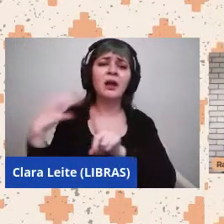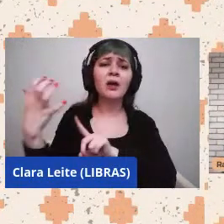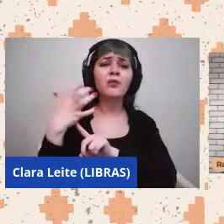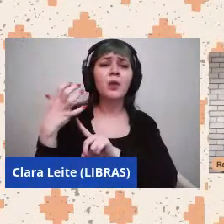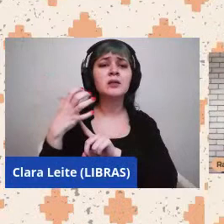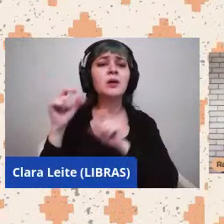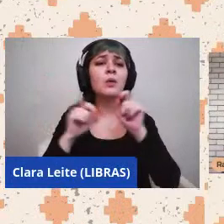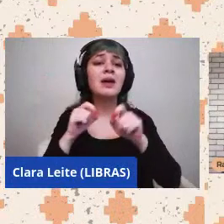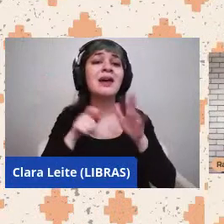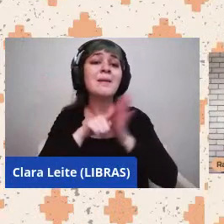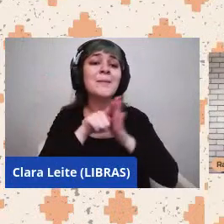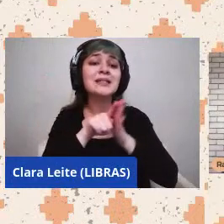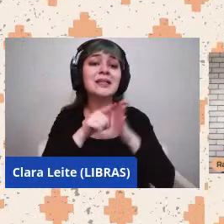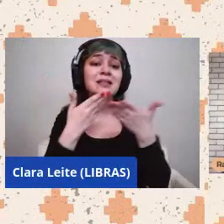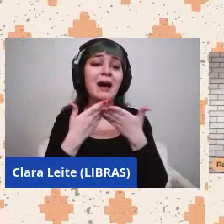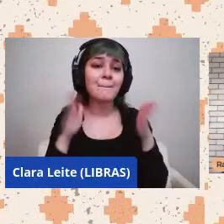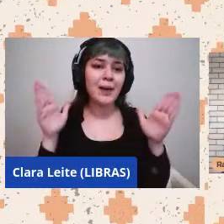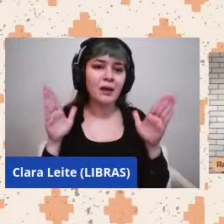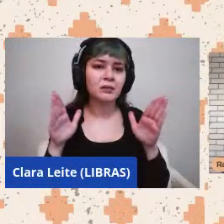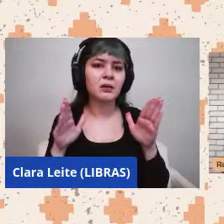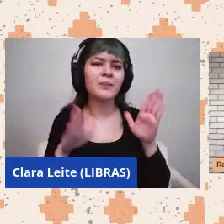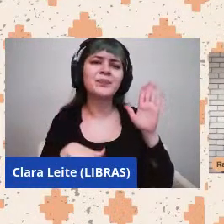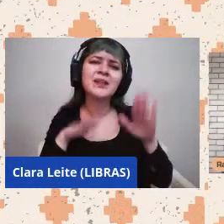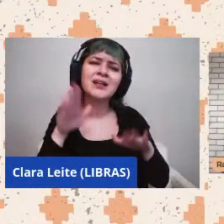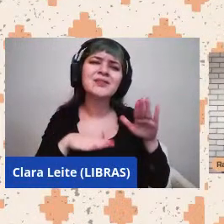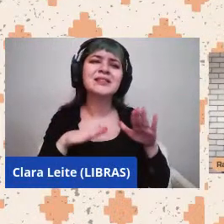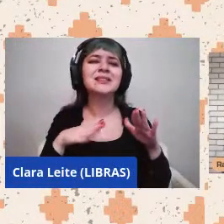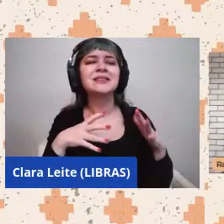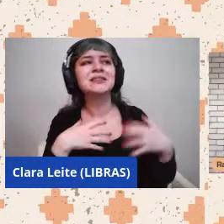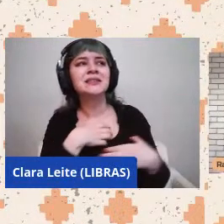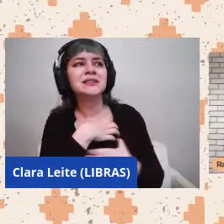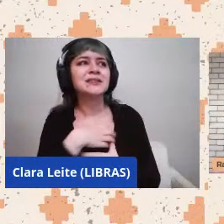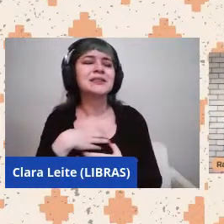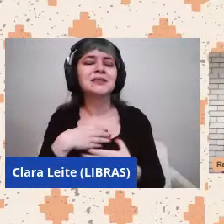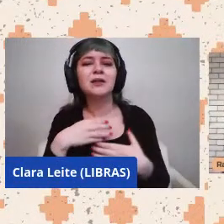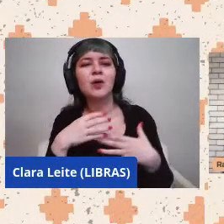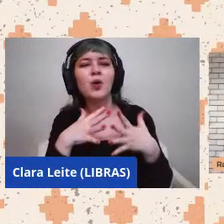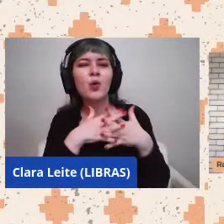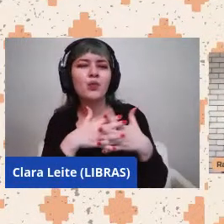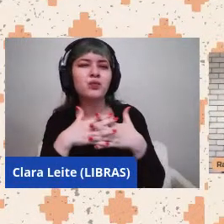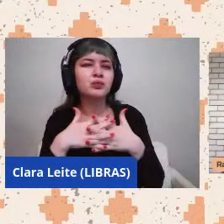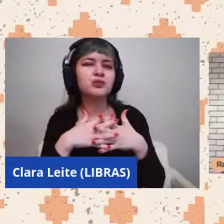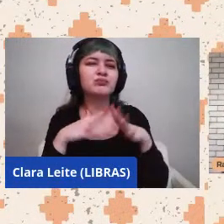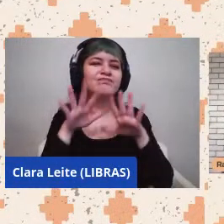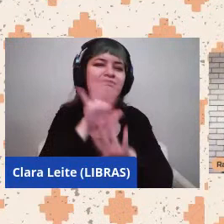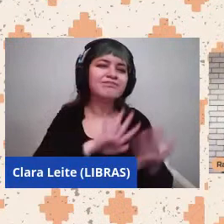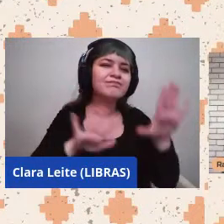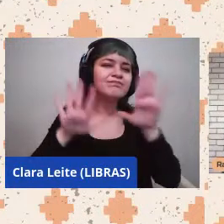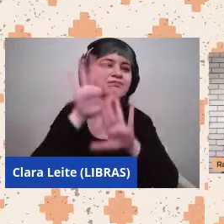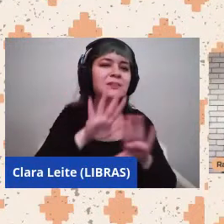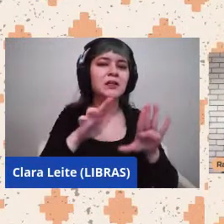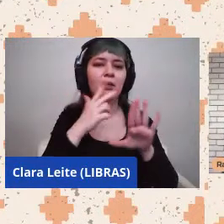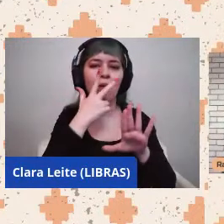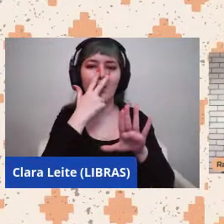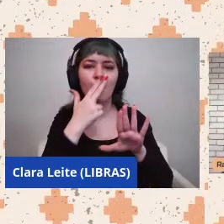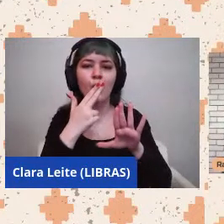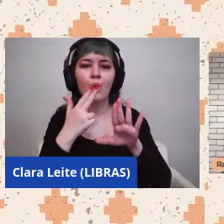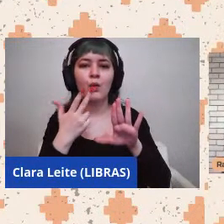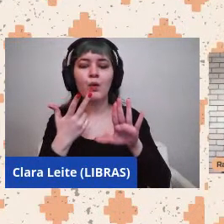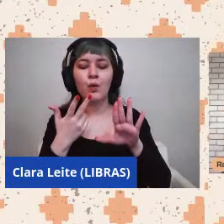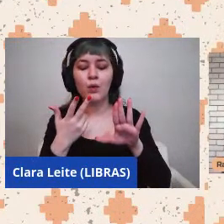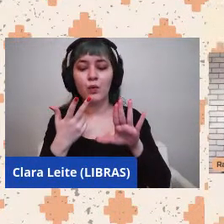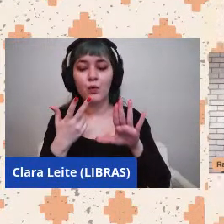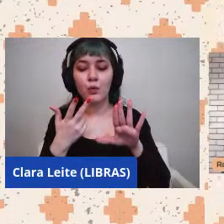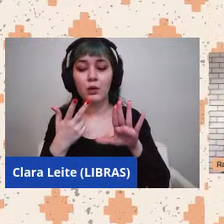open research, and sometimes there's a bit of a grey area between, an issue that's been brought